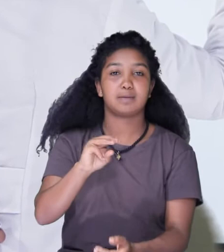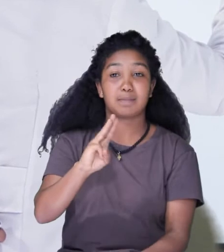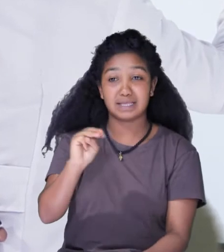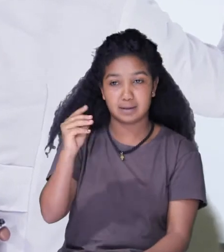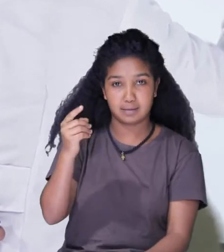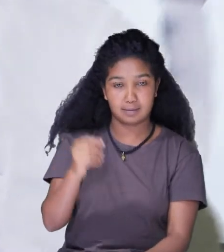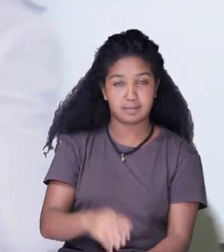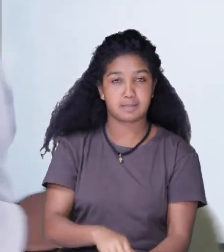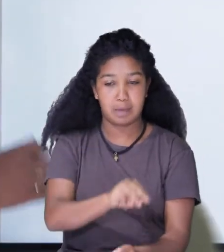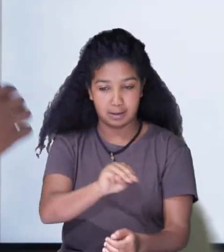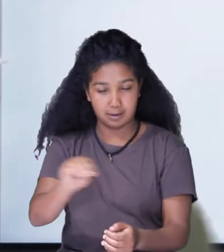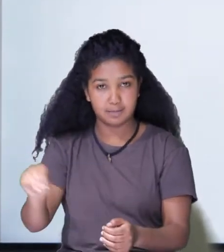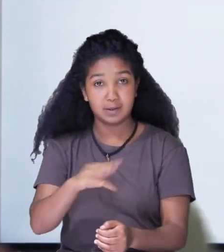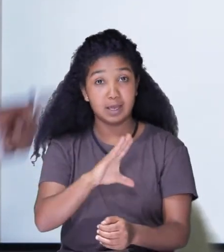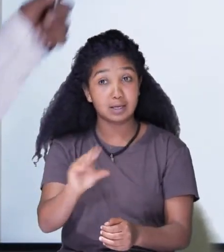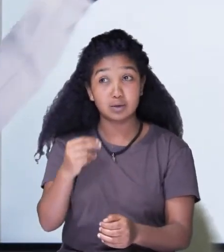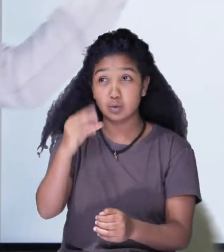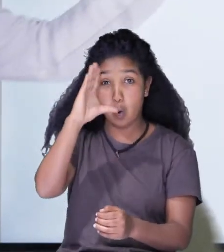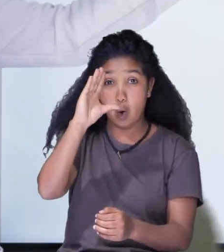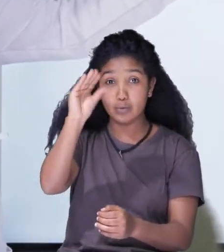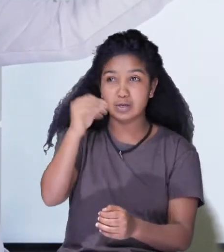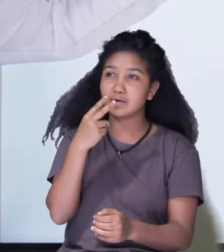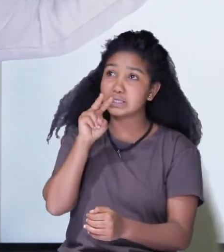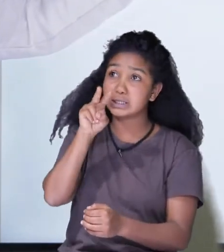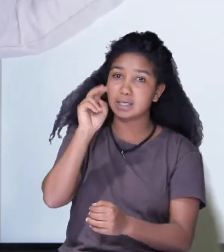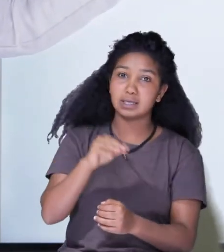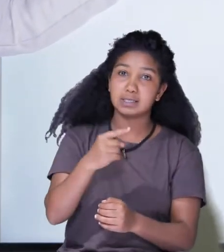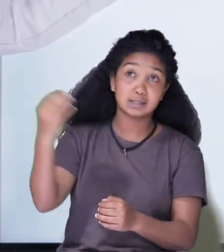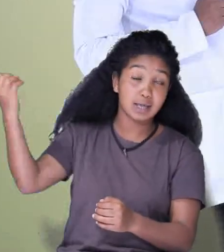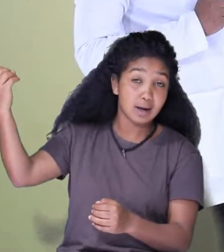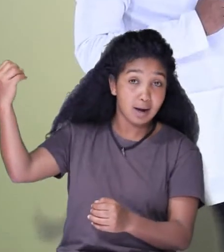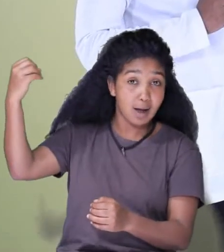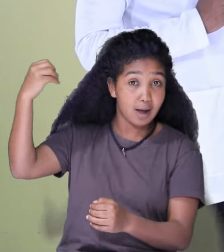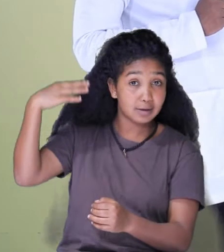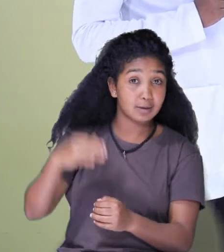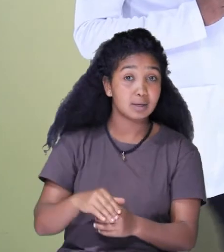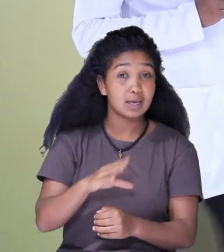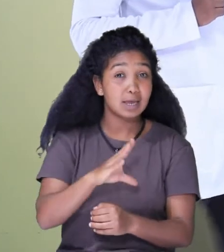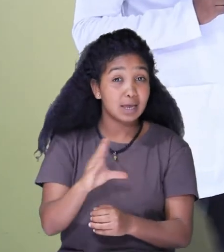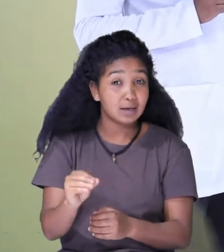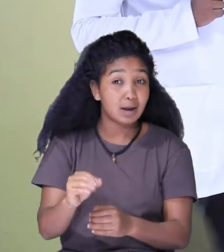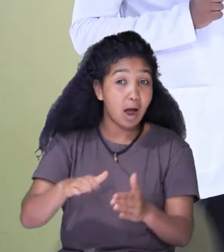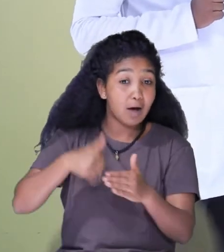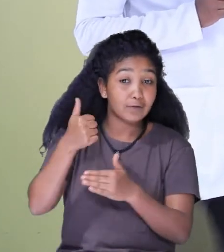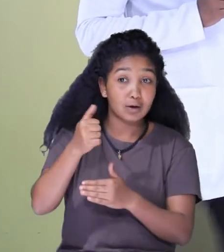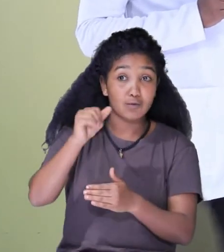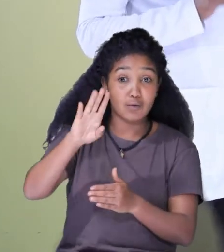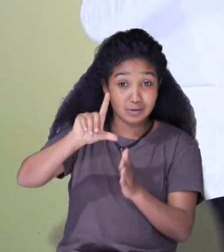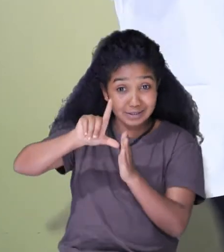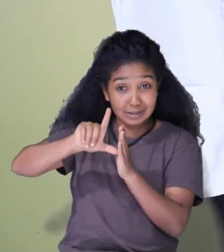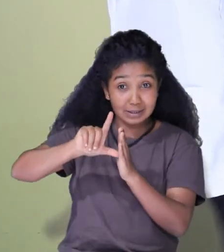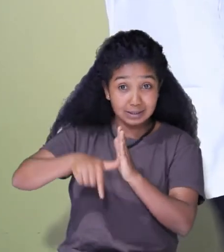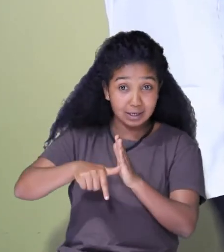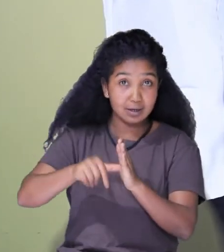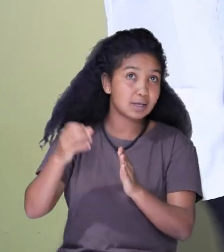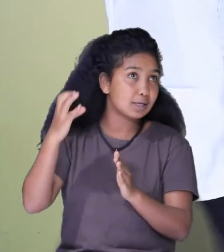1,396 meters, and the observer see the light, and also after 4 seconds